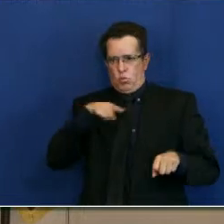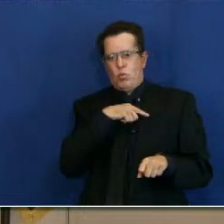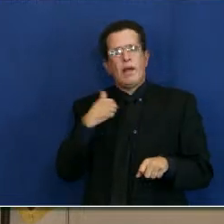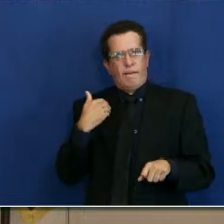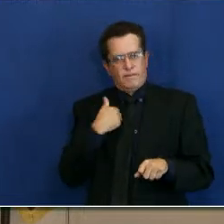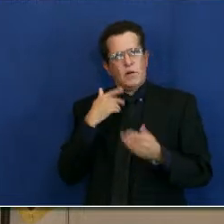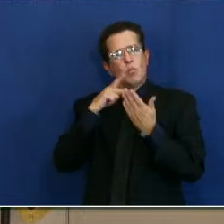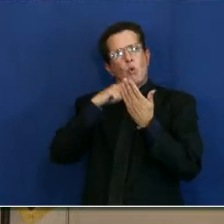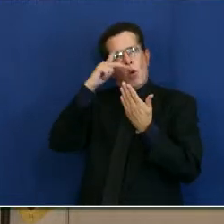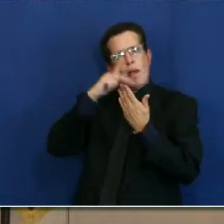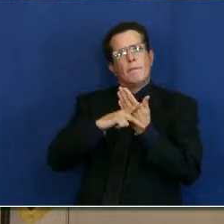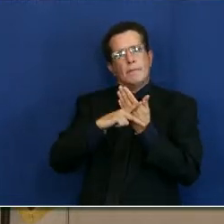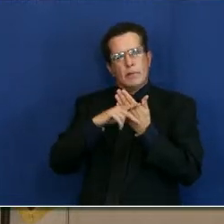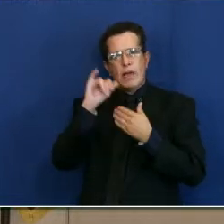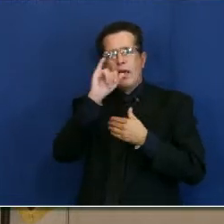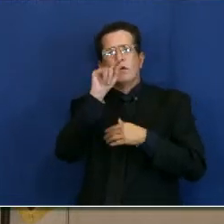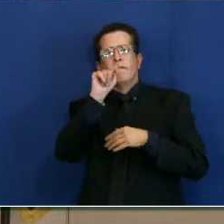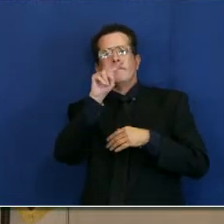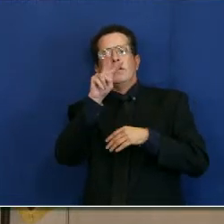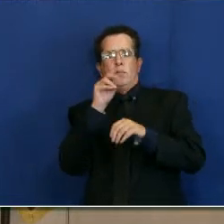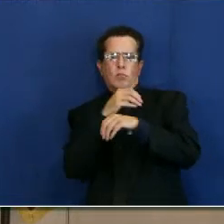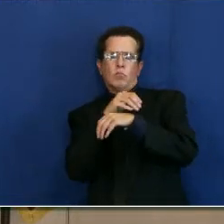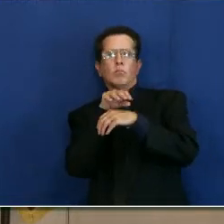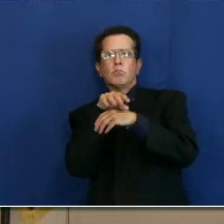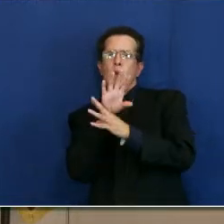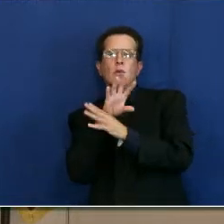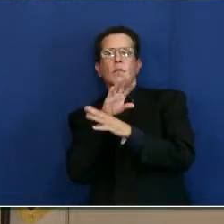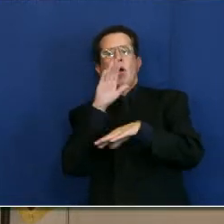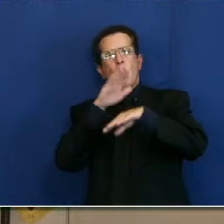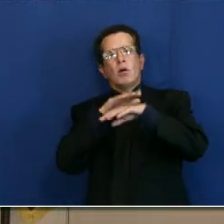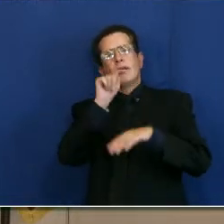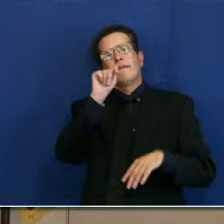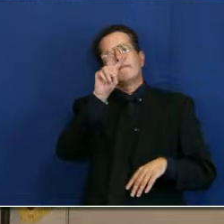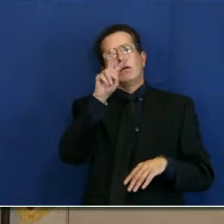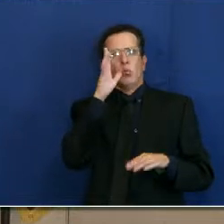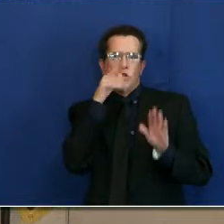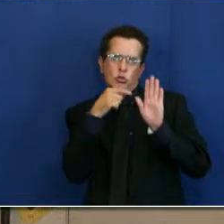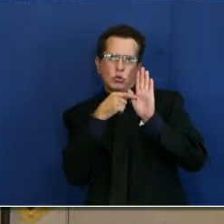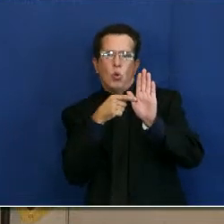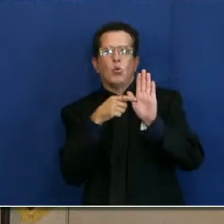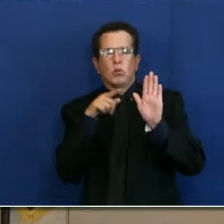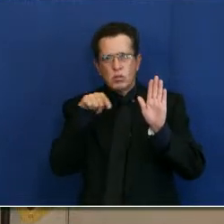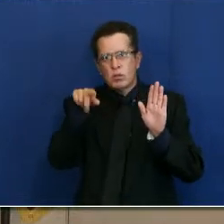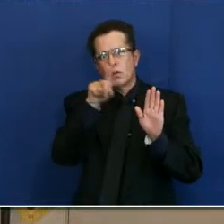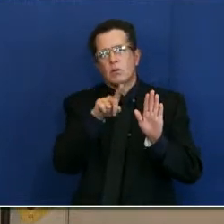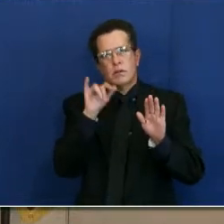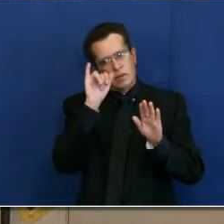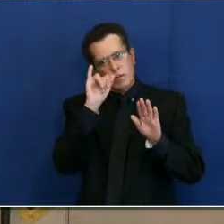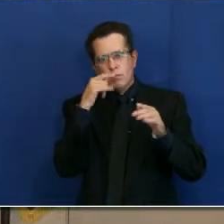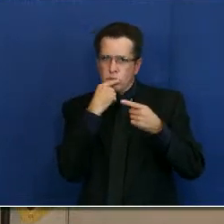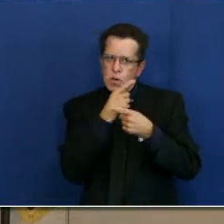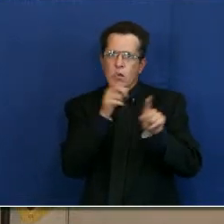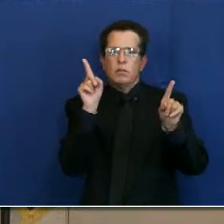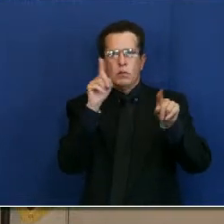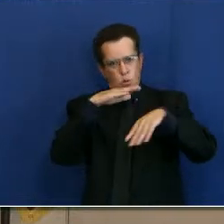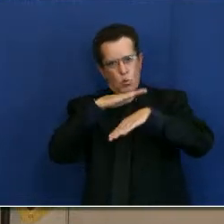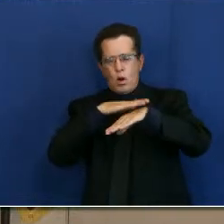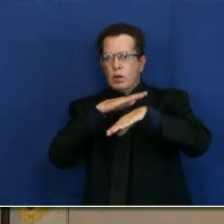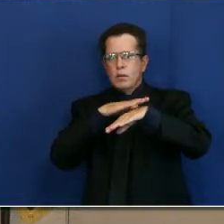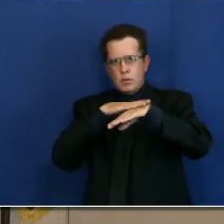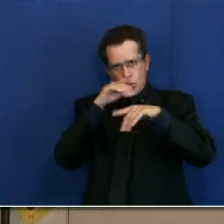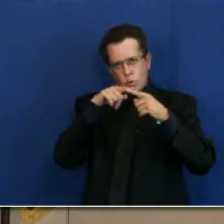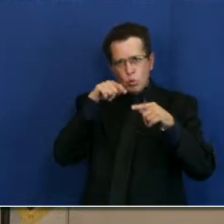and media outreach on television that talks about the very same thing, encouraging people not to